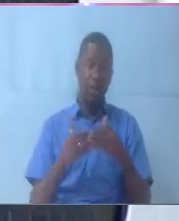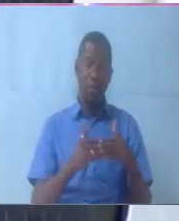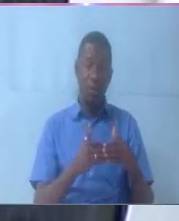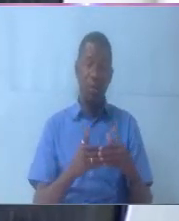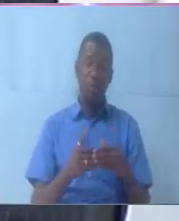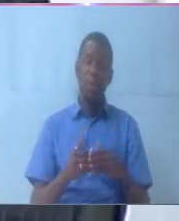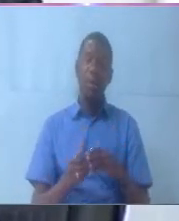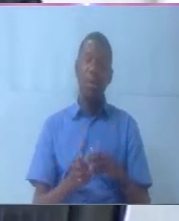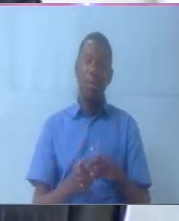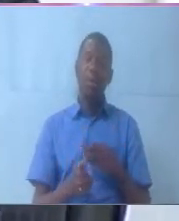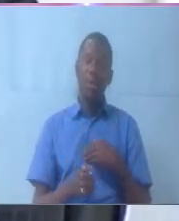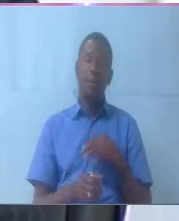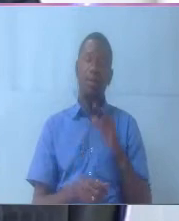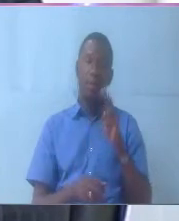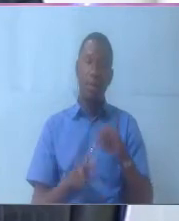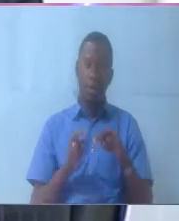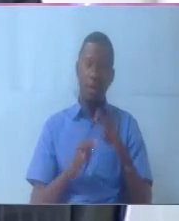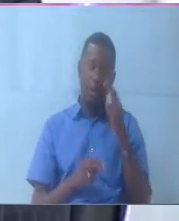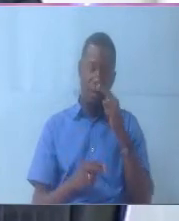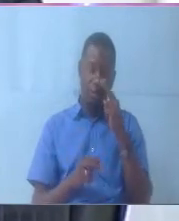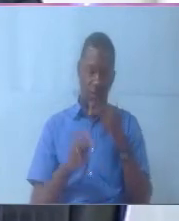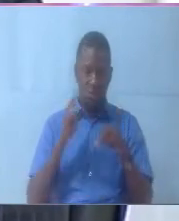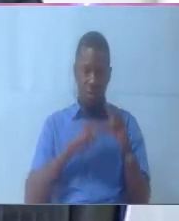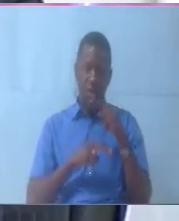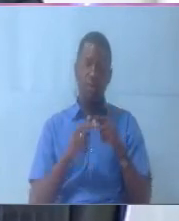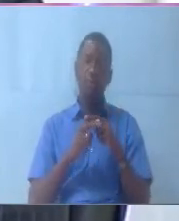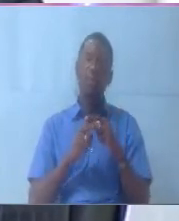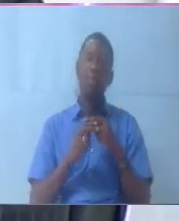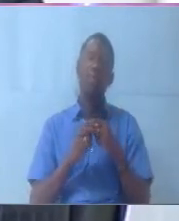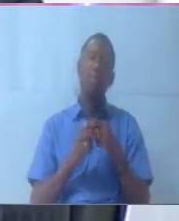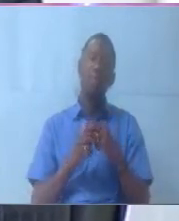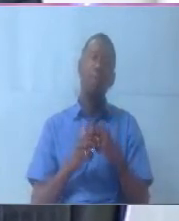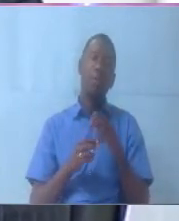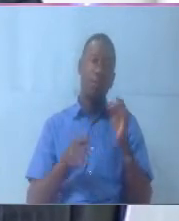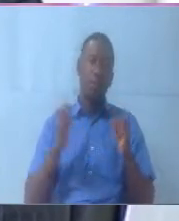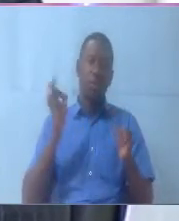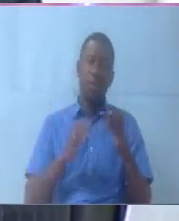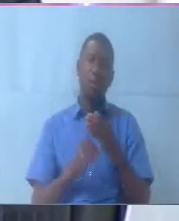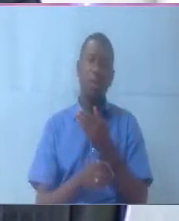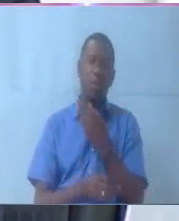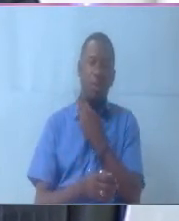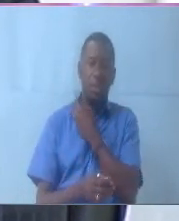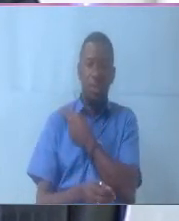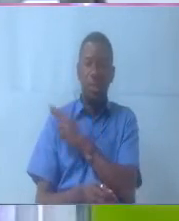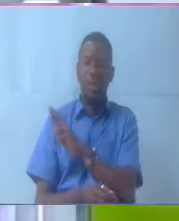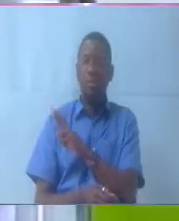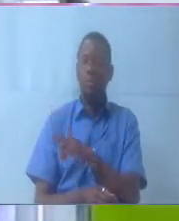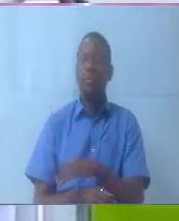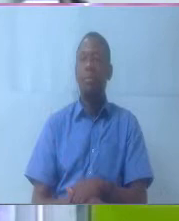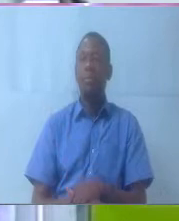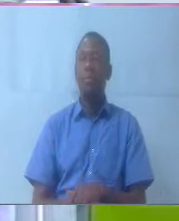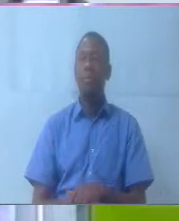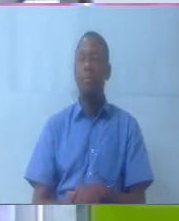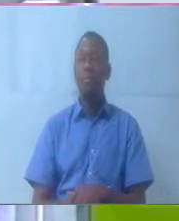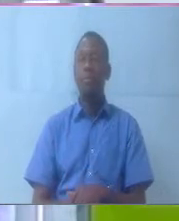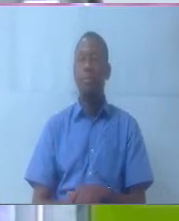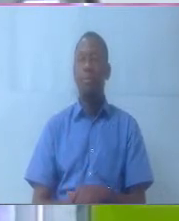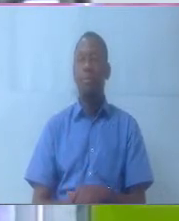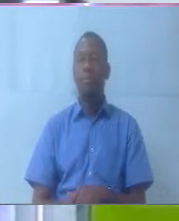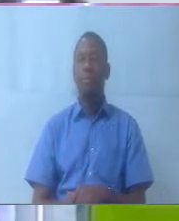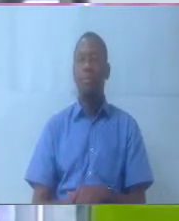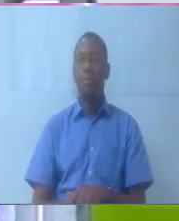from the judiciary. Atenata la doko saindi ay doko nyimbula afaye. I think that must have been a slap on the face